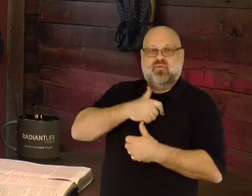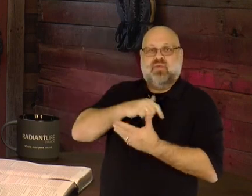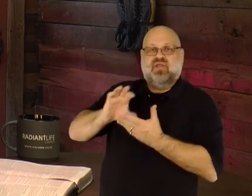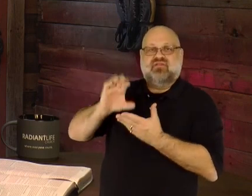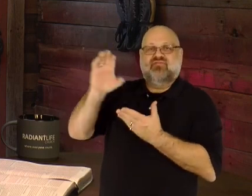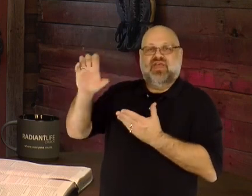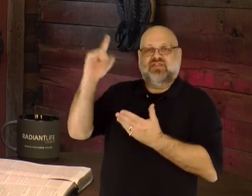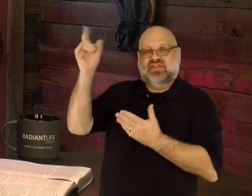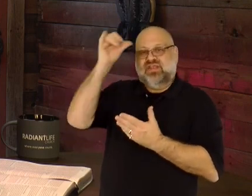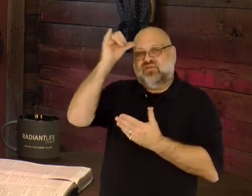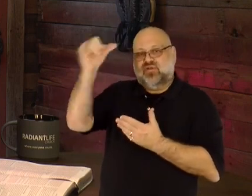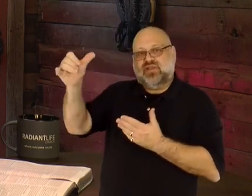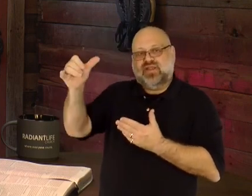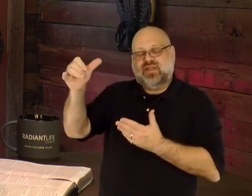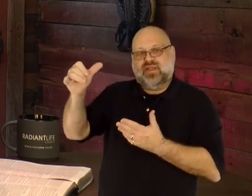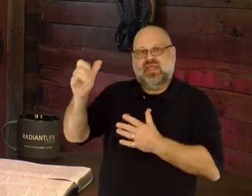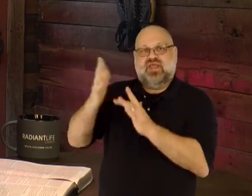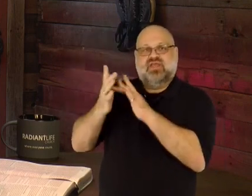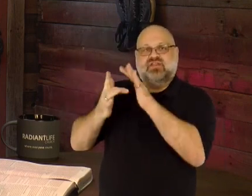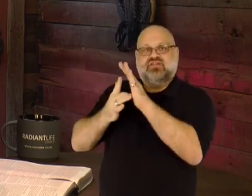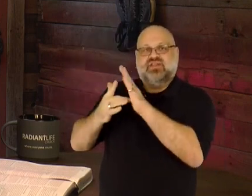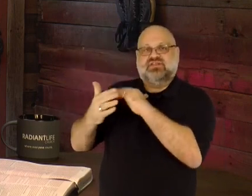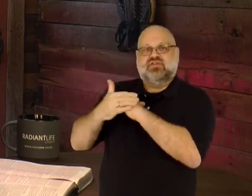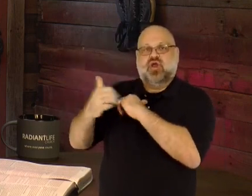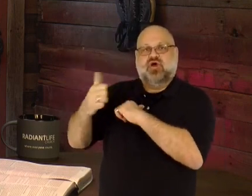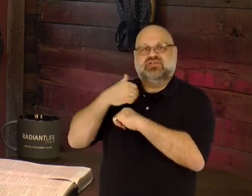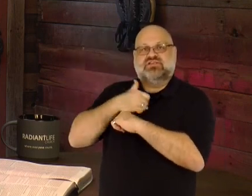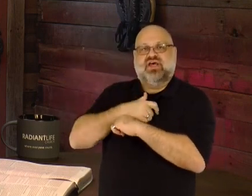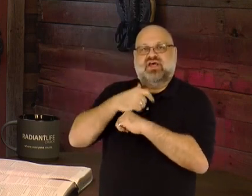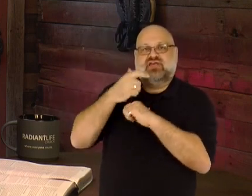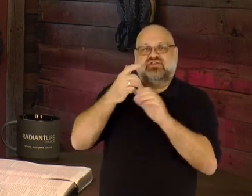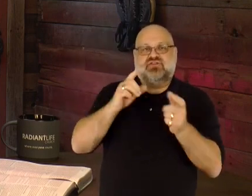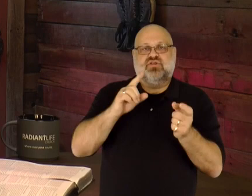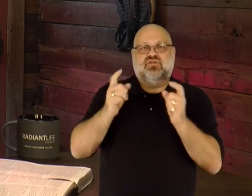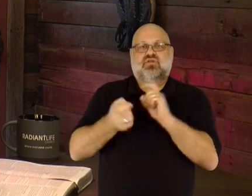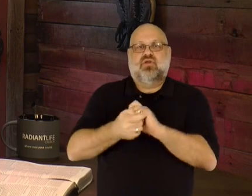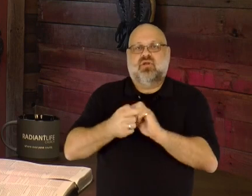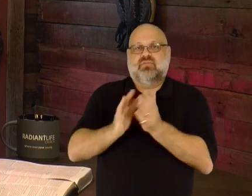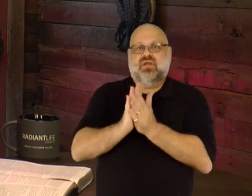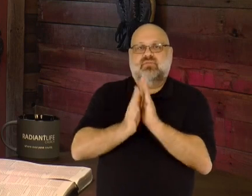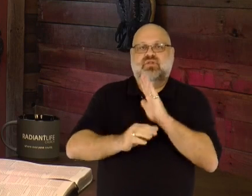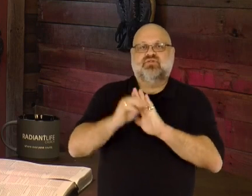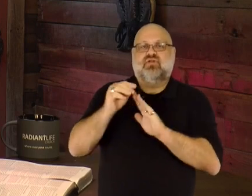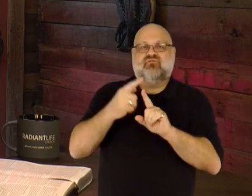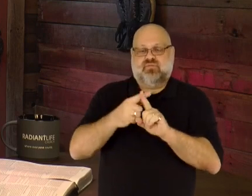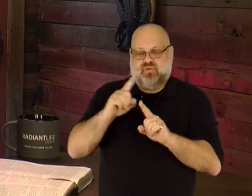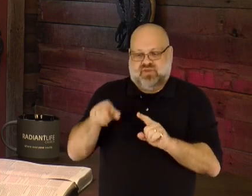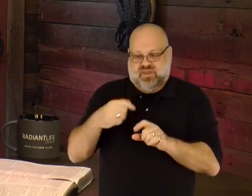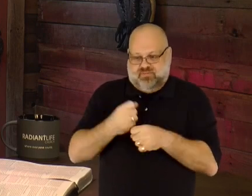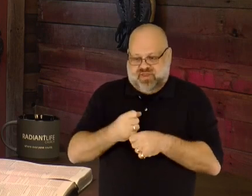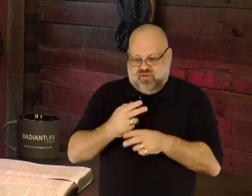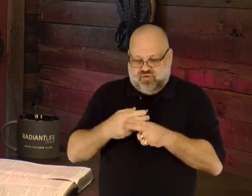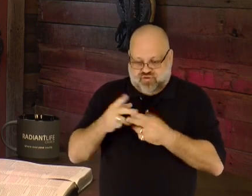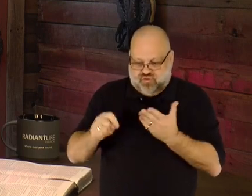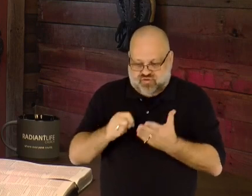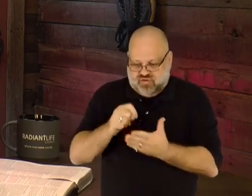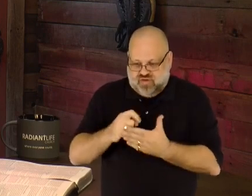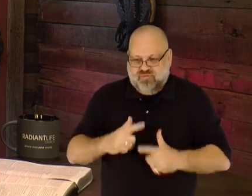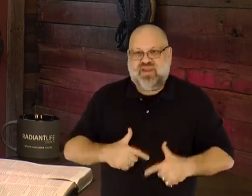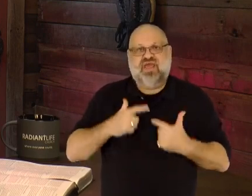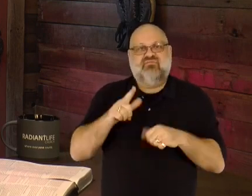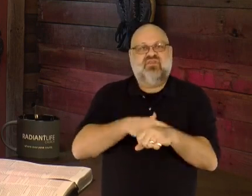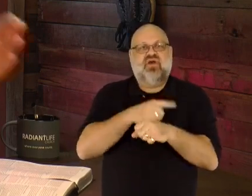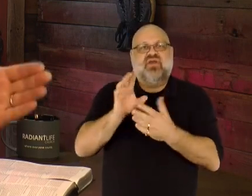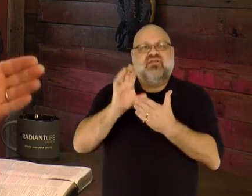in eternity. Jesus calls us to turn around and mature from only making short-term lifelong investments